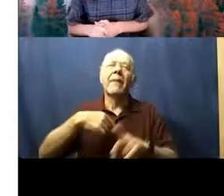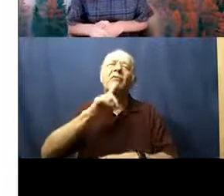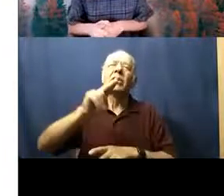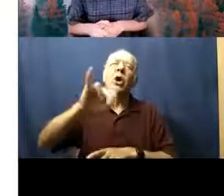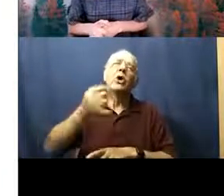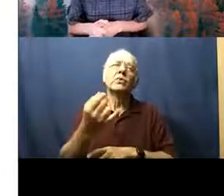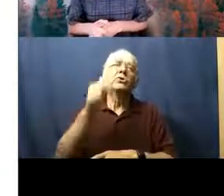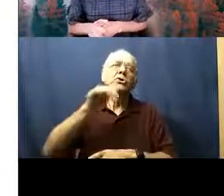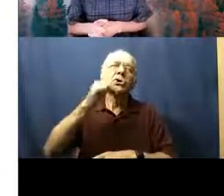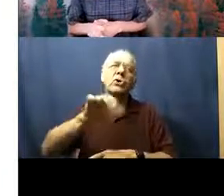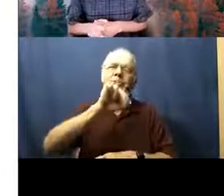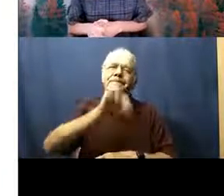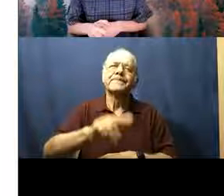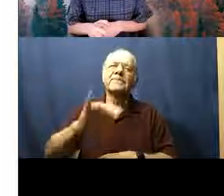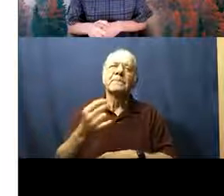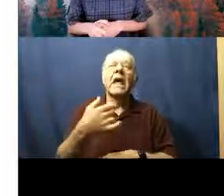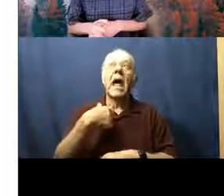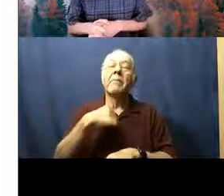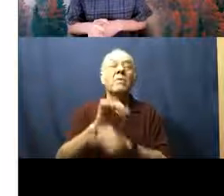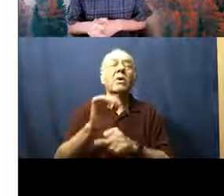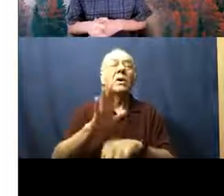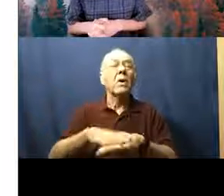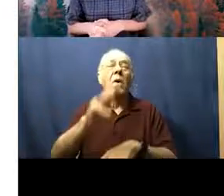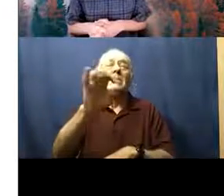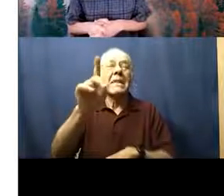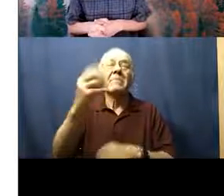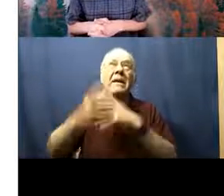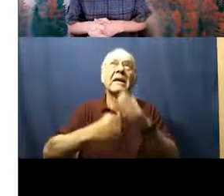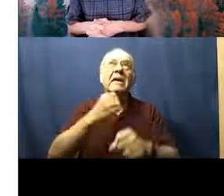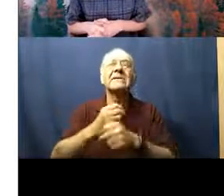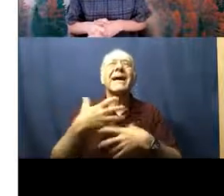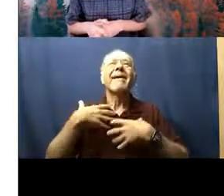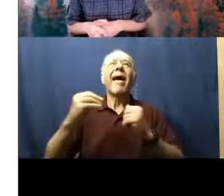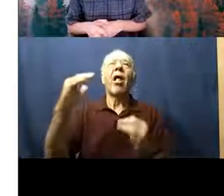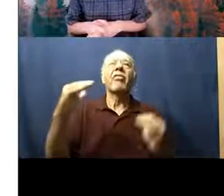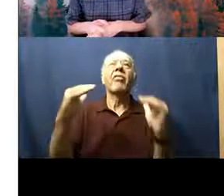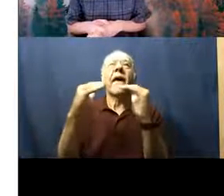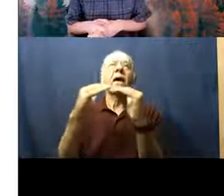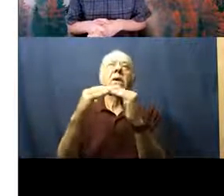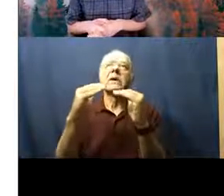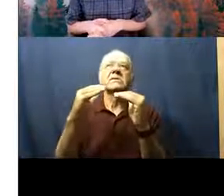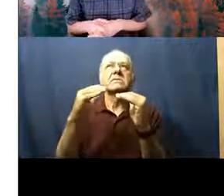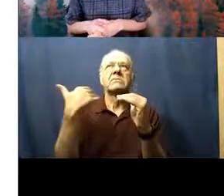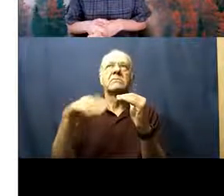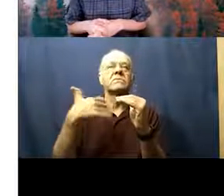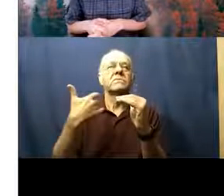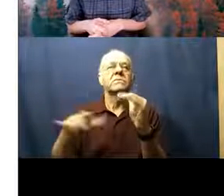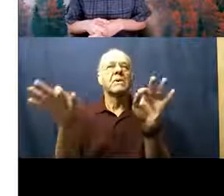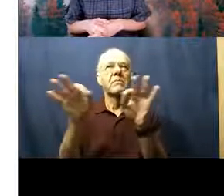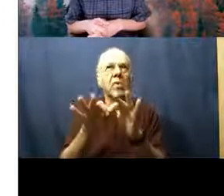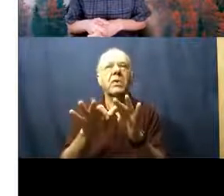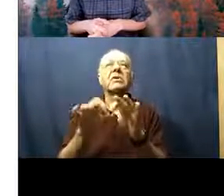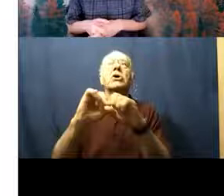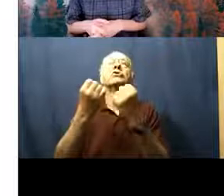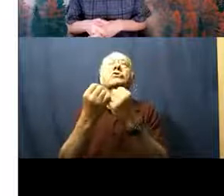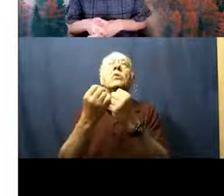all these years that I've been working on Medicaid, health equity has been a focus, social justice has been a driver. But